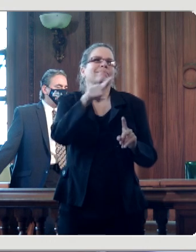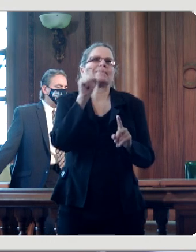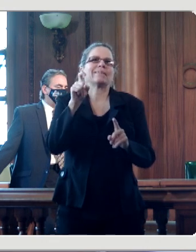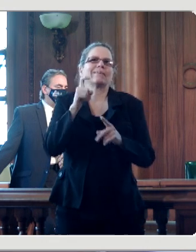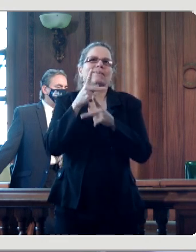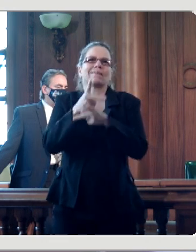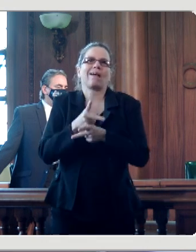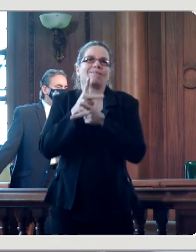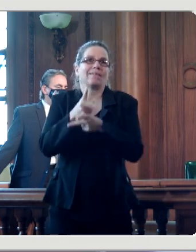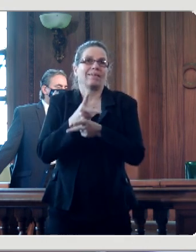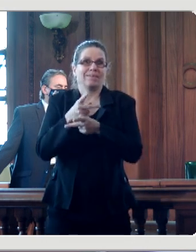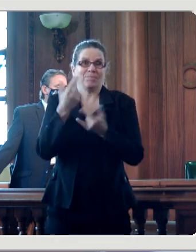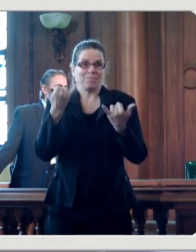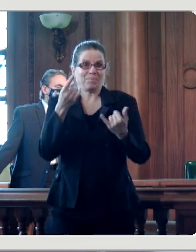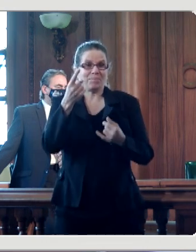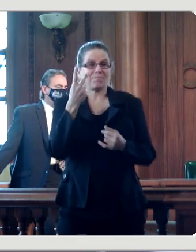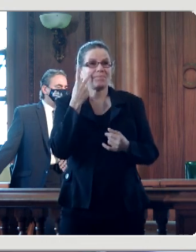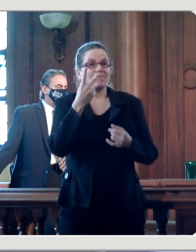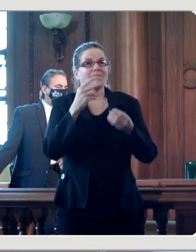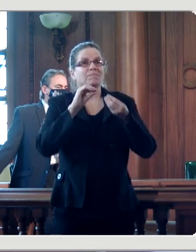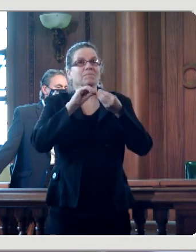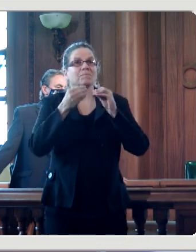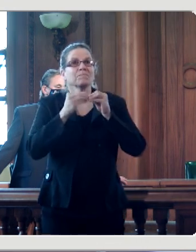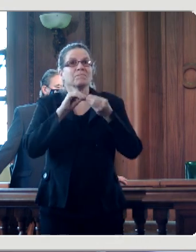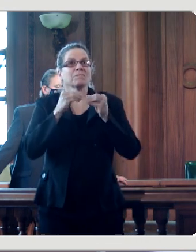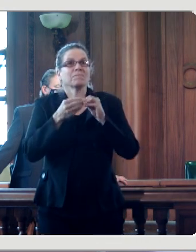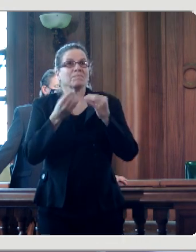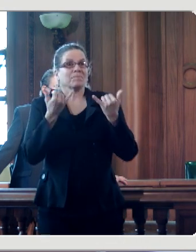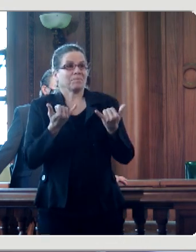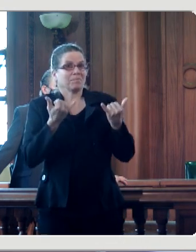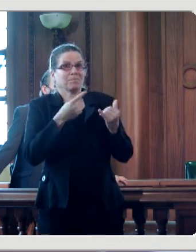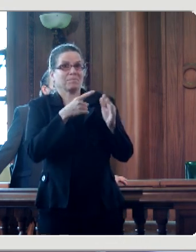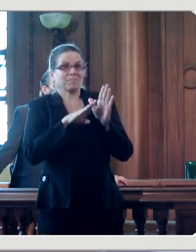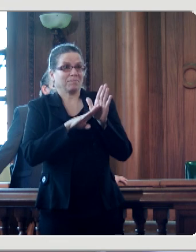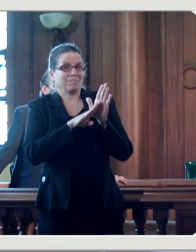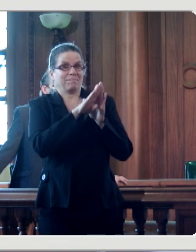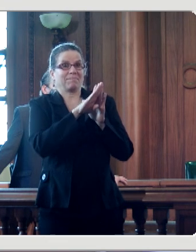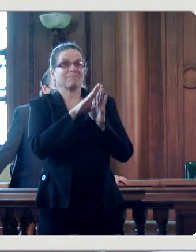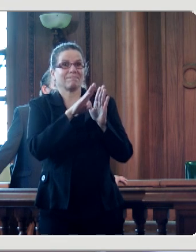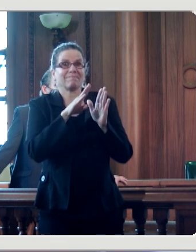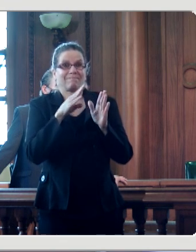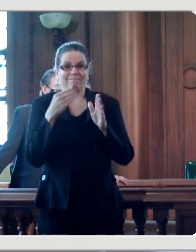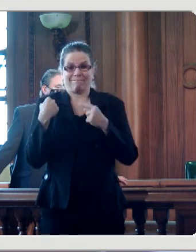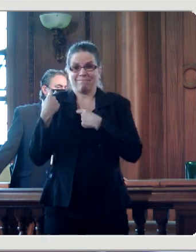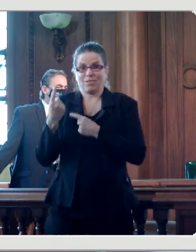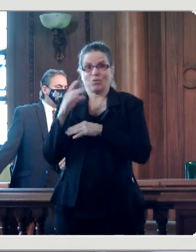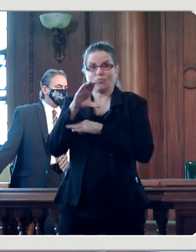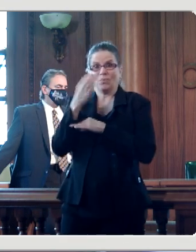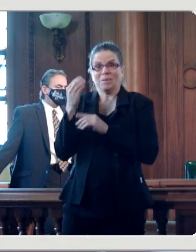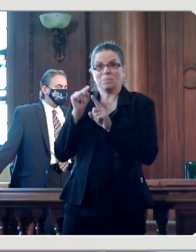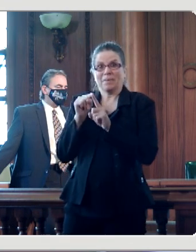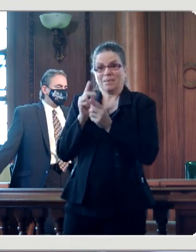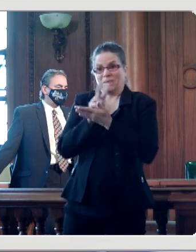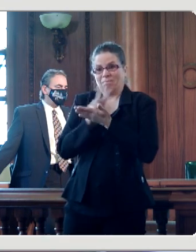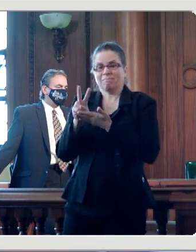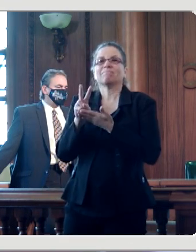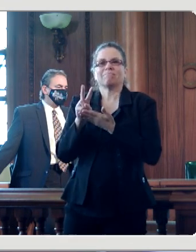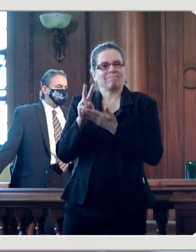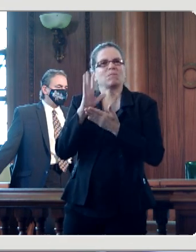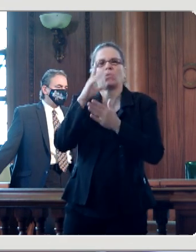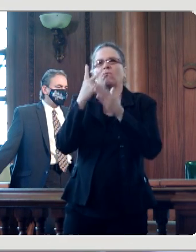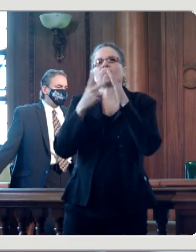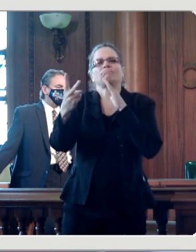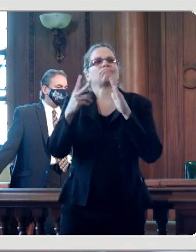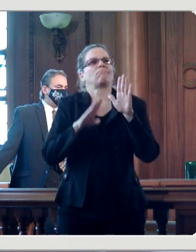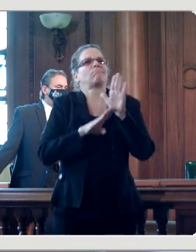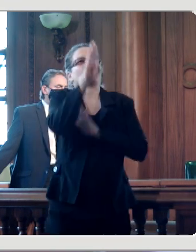I suspect this surge will continue. We ask, as we have when